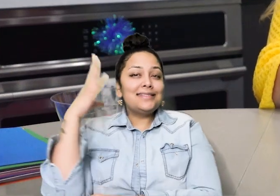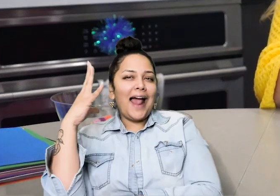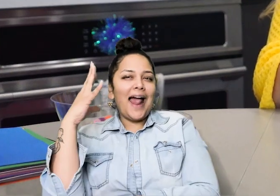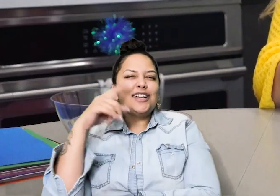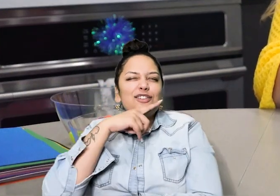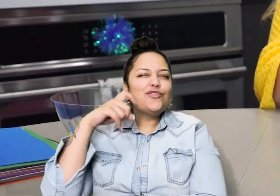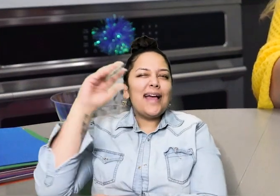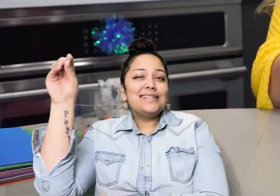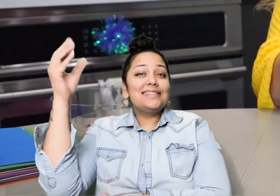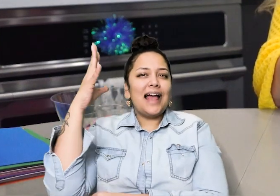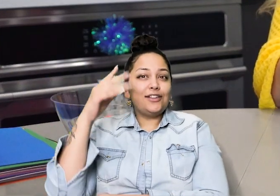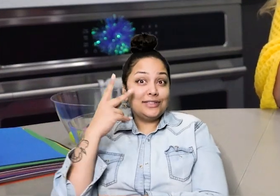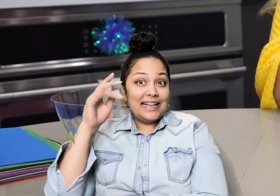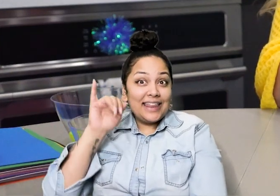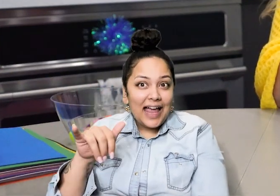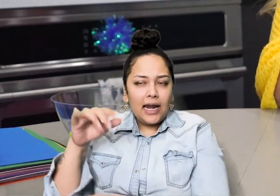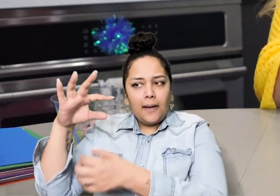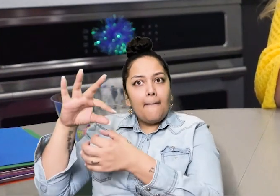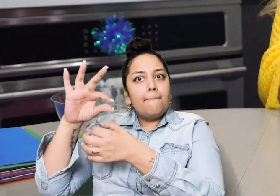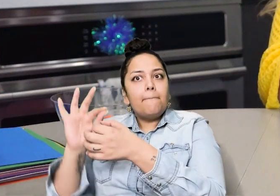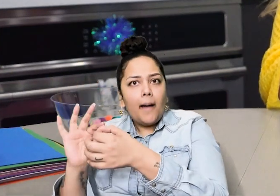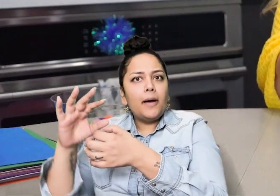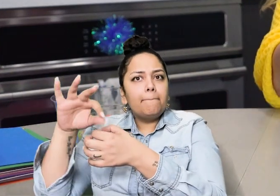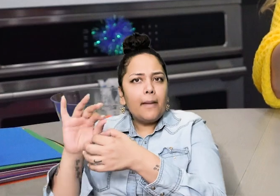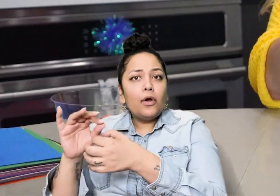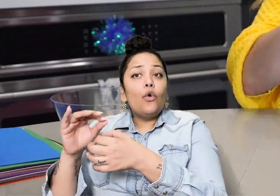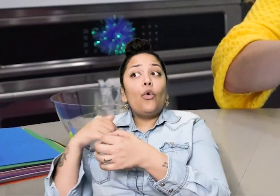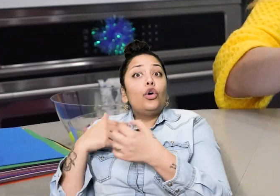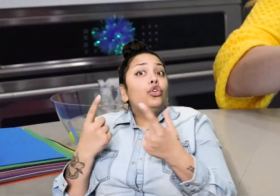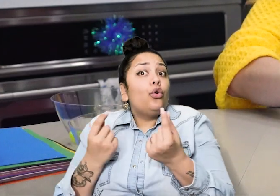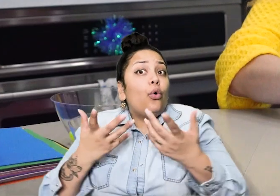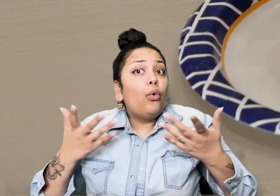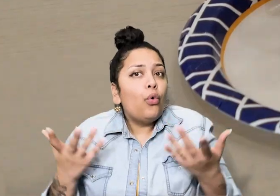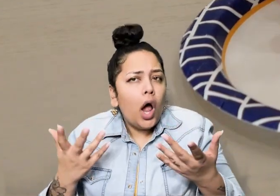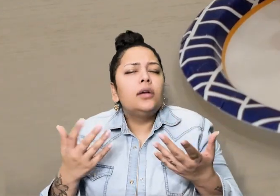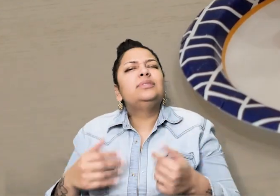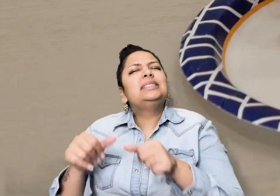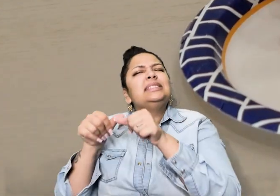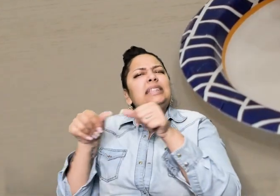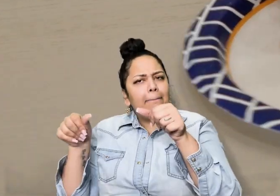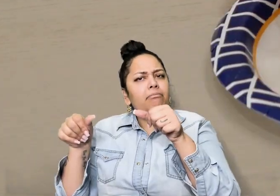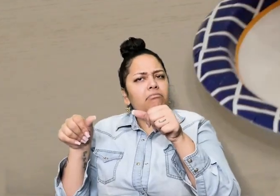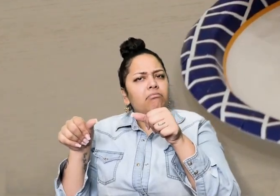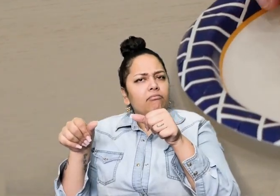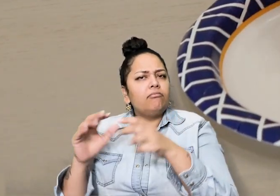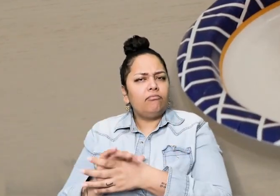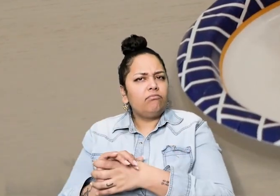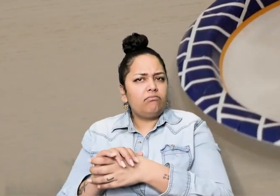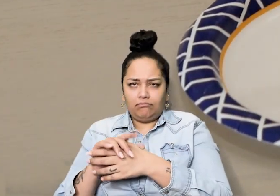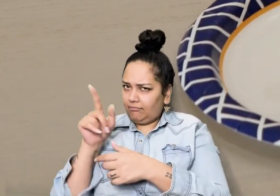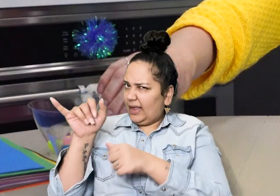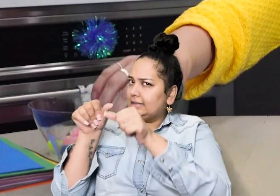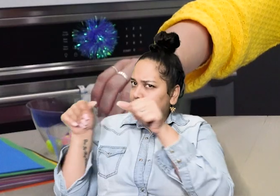desert sun, like that. Do you see that? And so, plop it right on the plate, and then what we